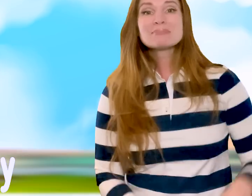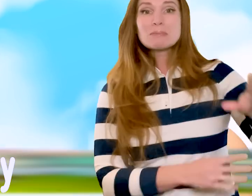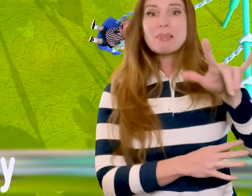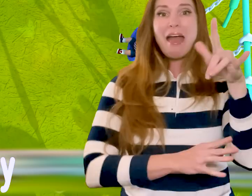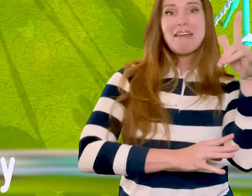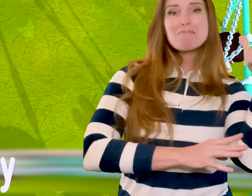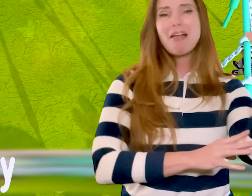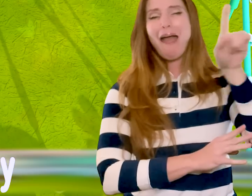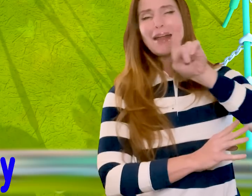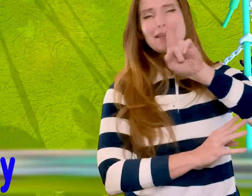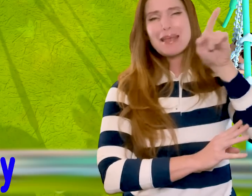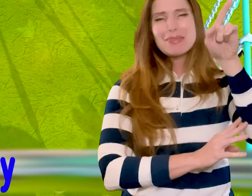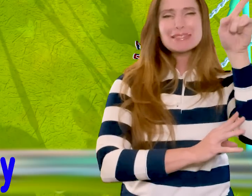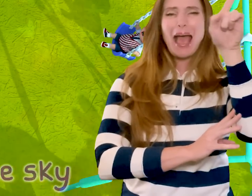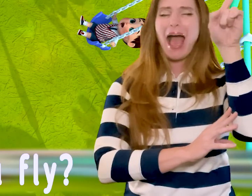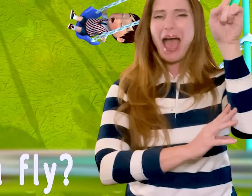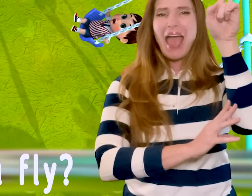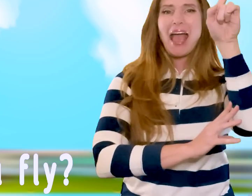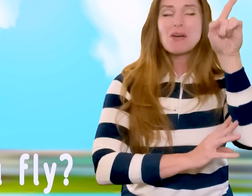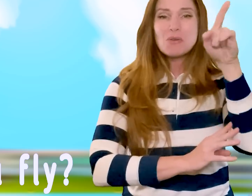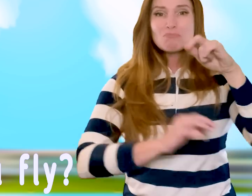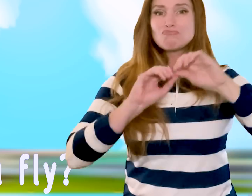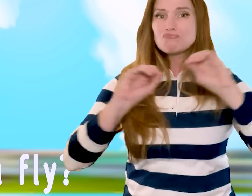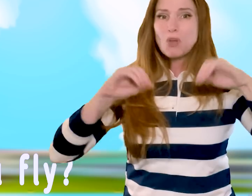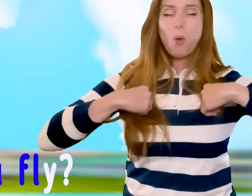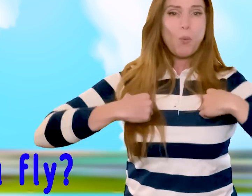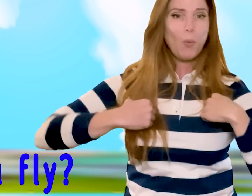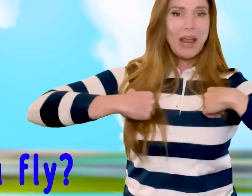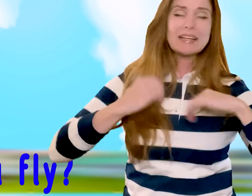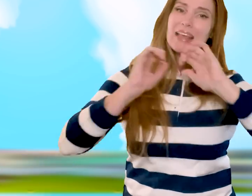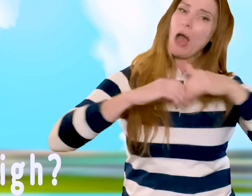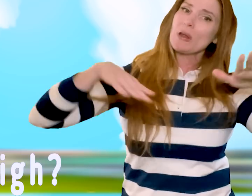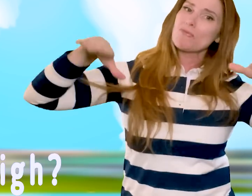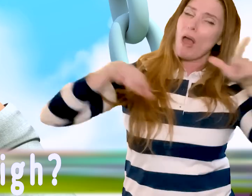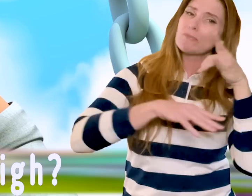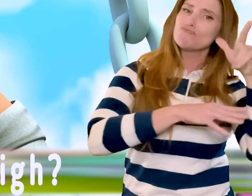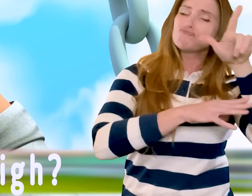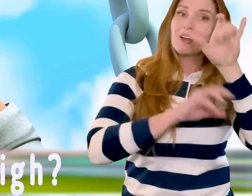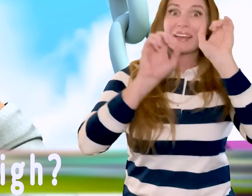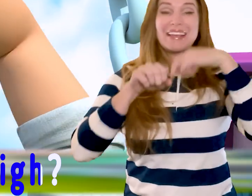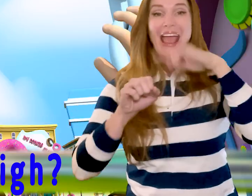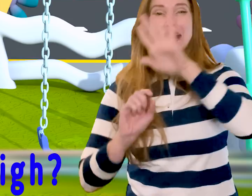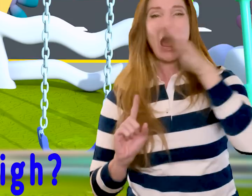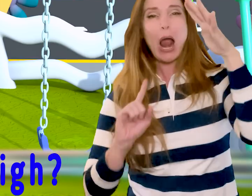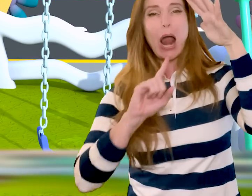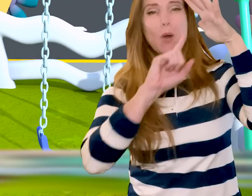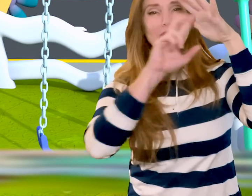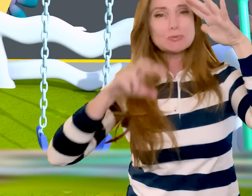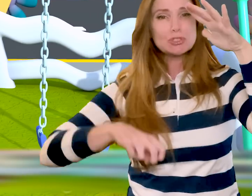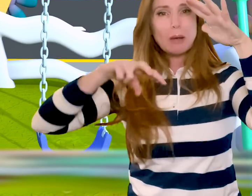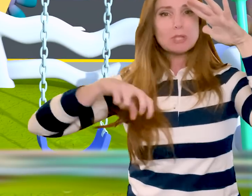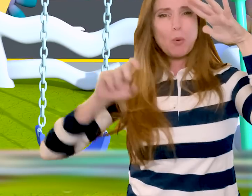fly playing plain in the sky with without wings how can you fly can I reach you if I